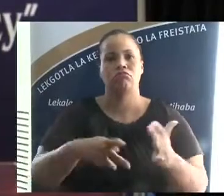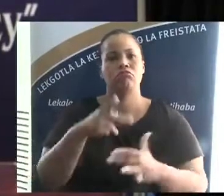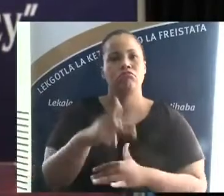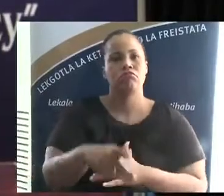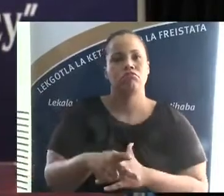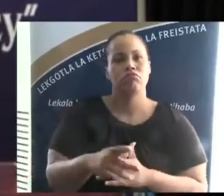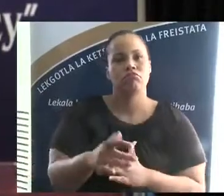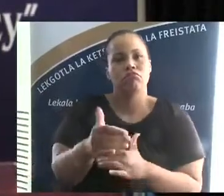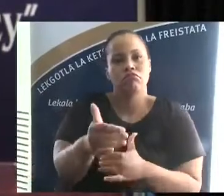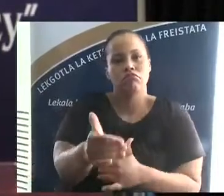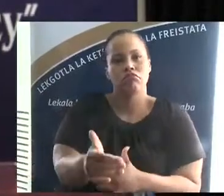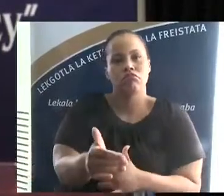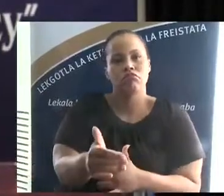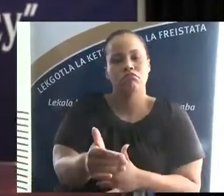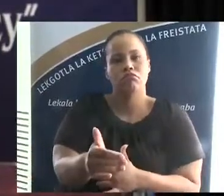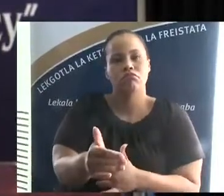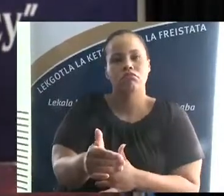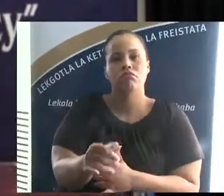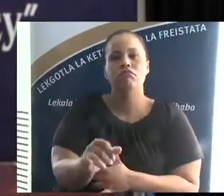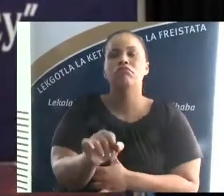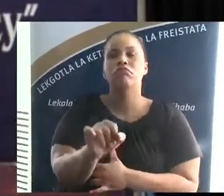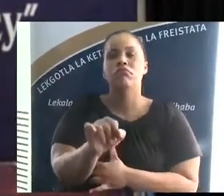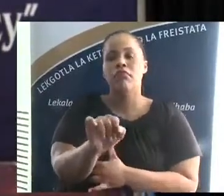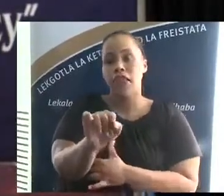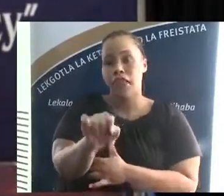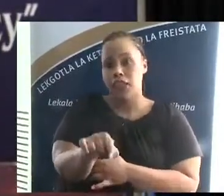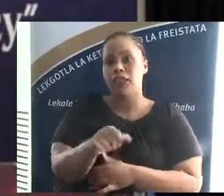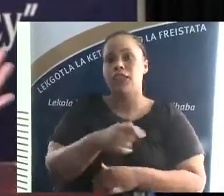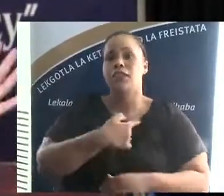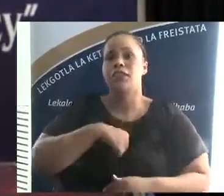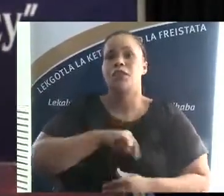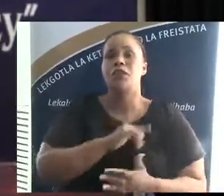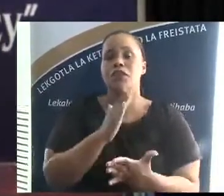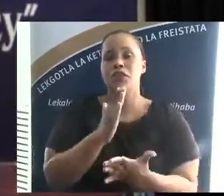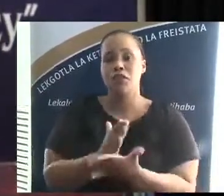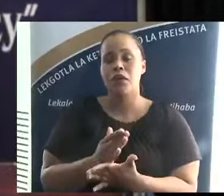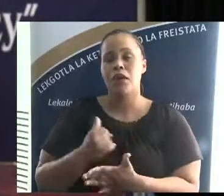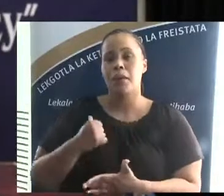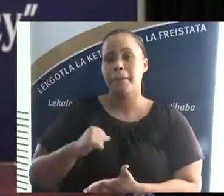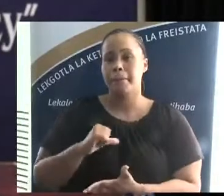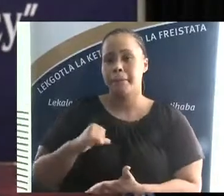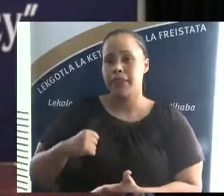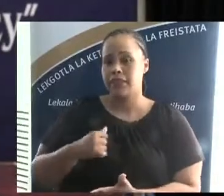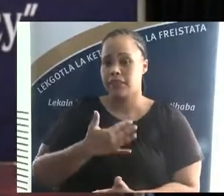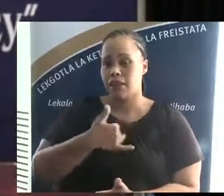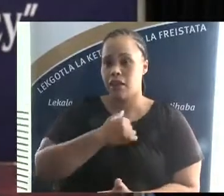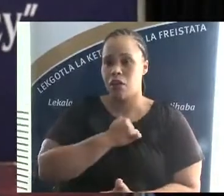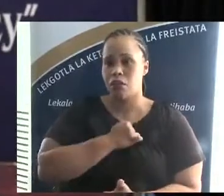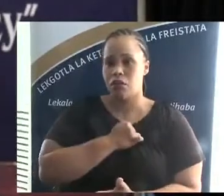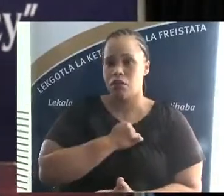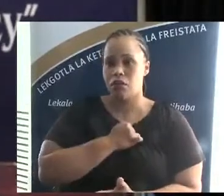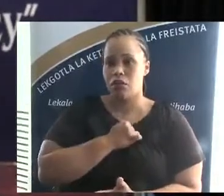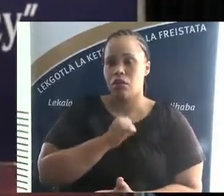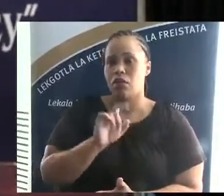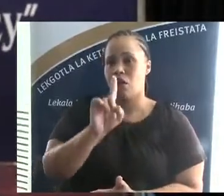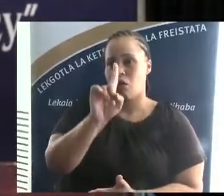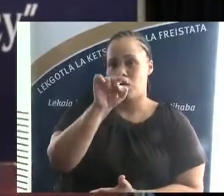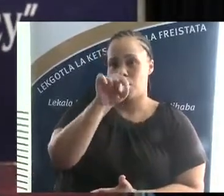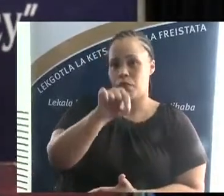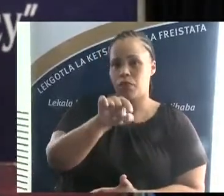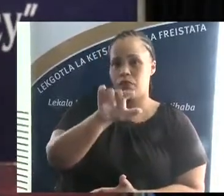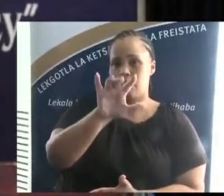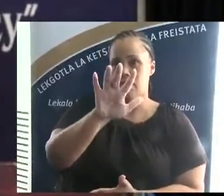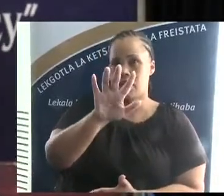medium-term expenditure framework. Yes, we will be making sure that our municipalities receive an amount of